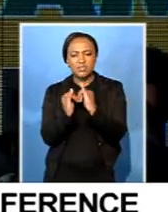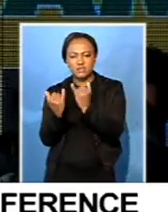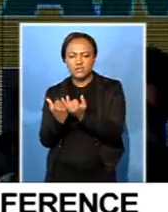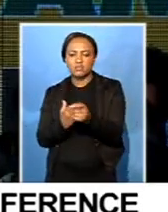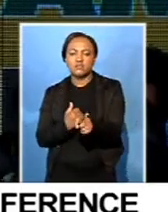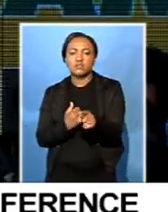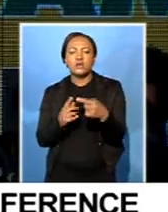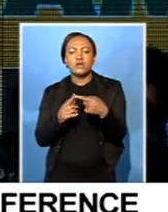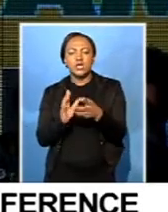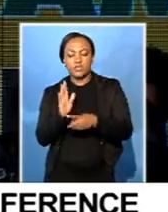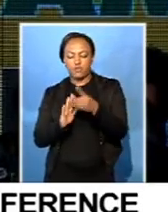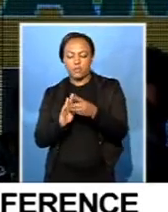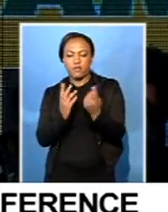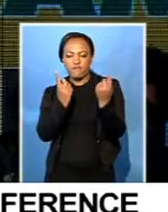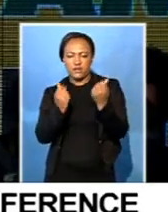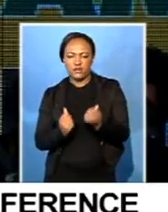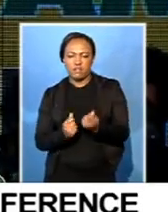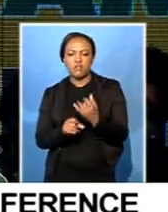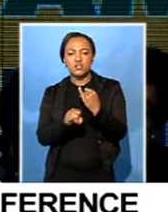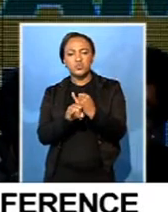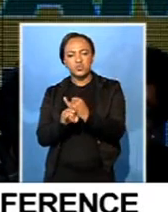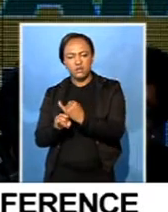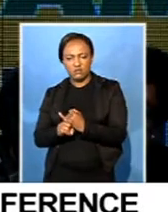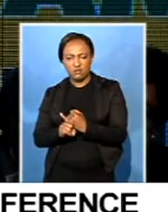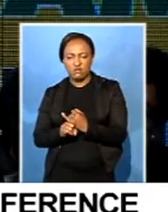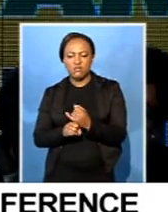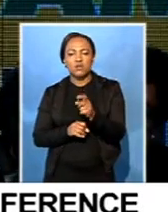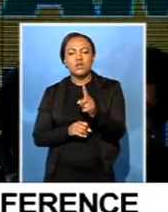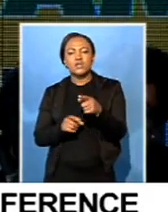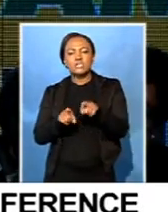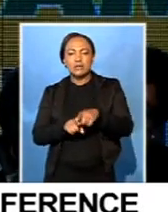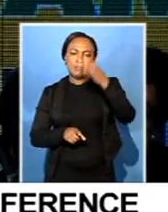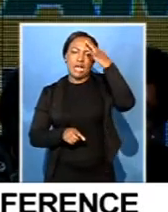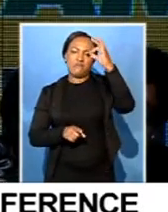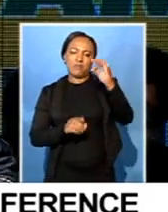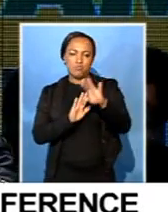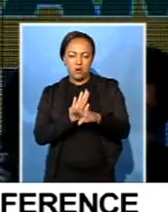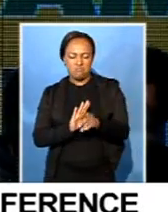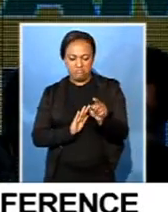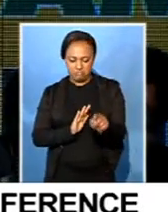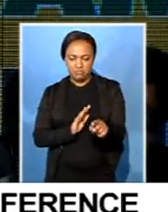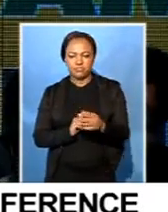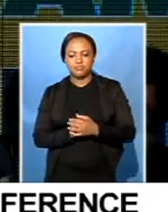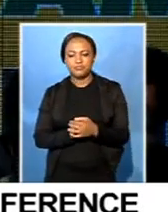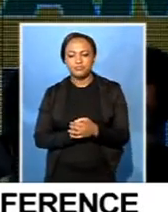companies, and development finance institutions, as well as government programs.